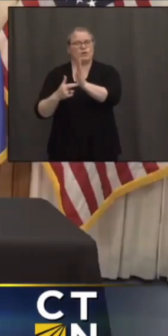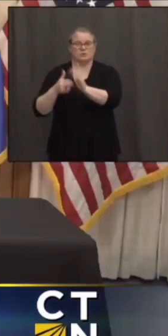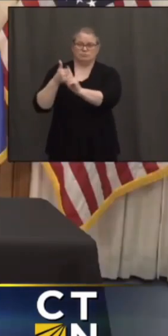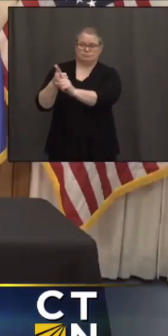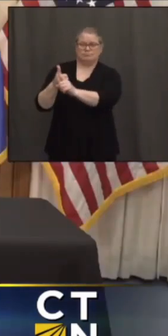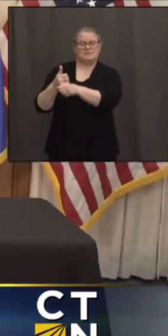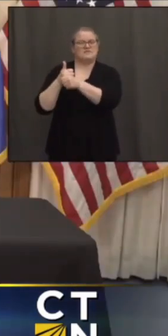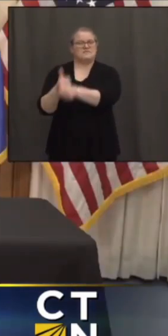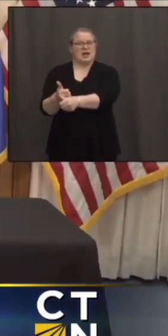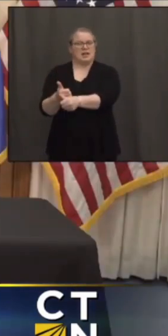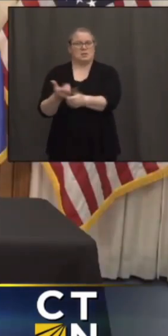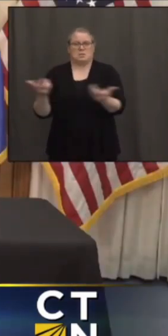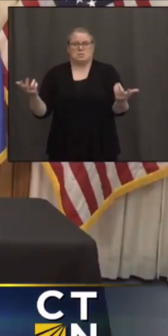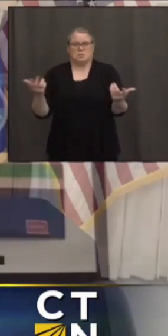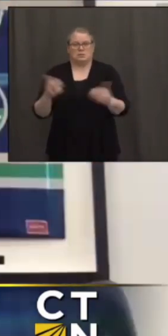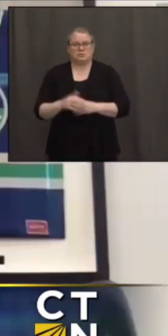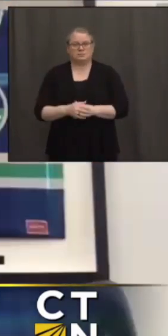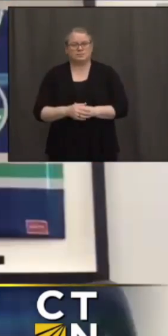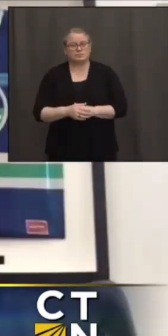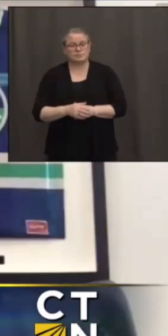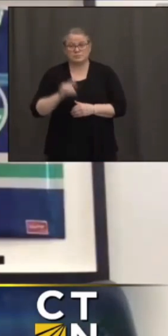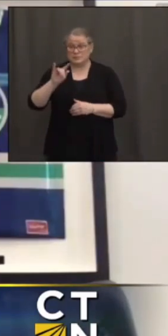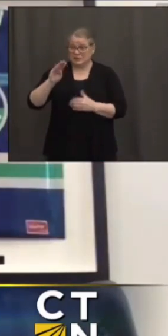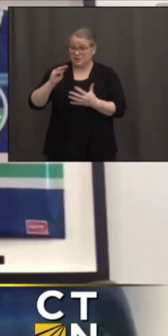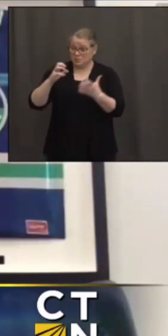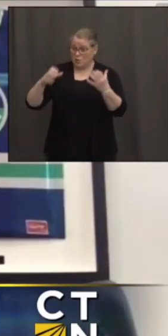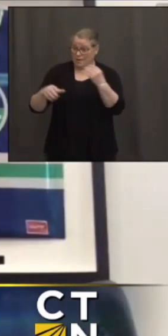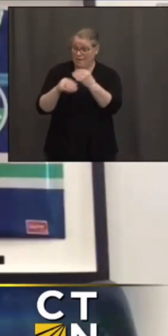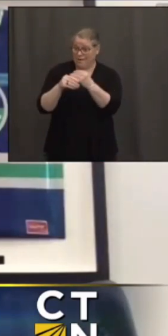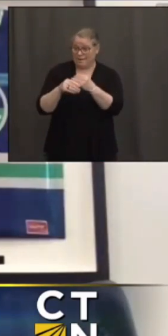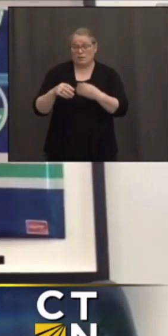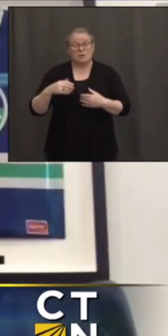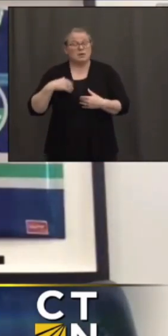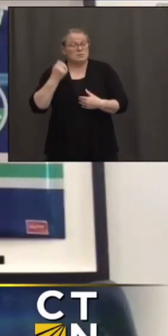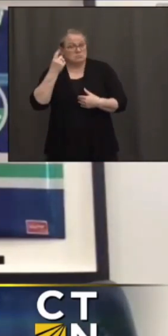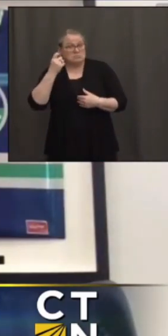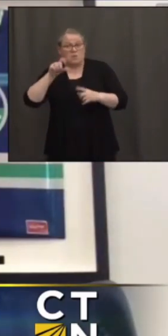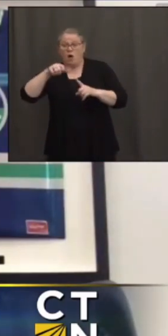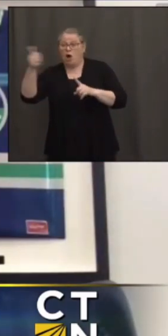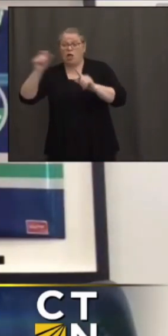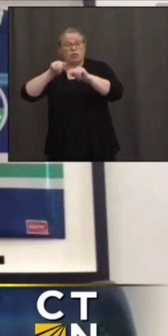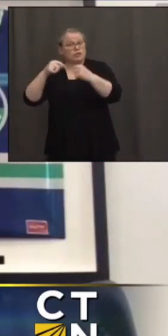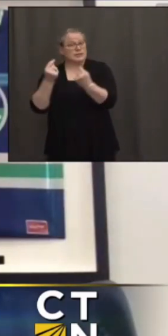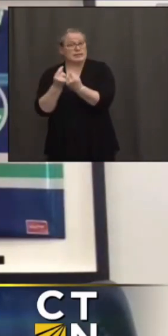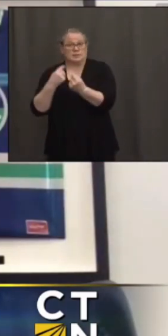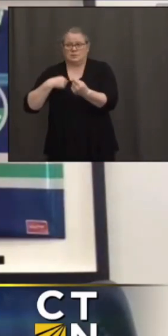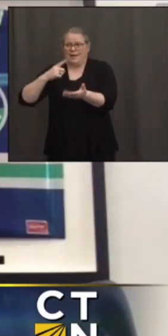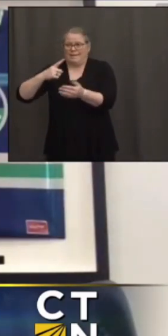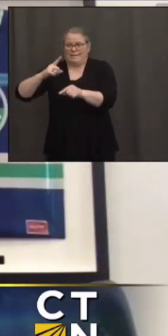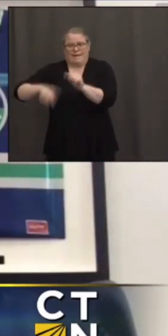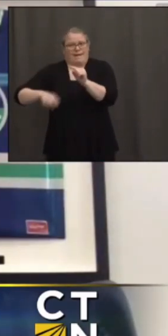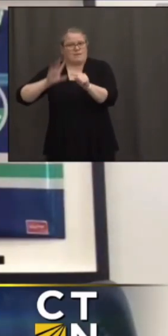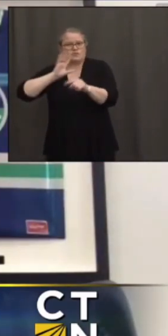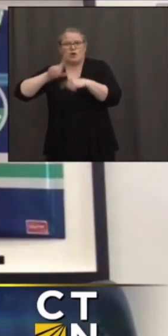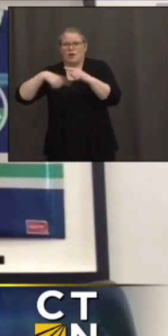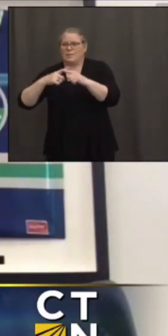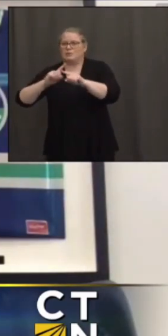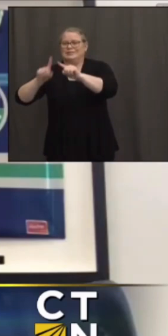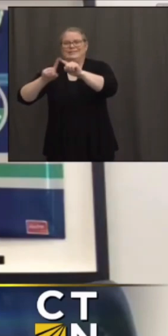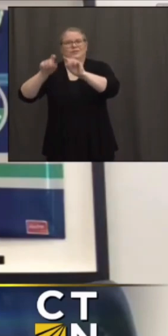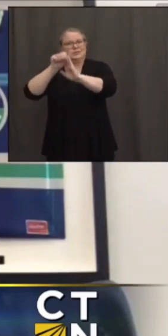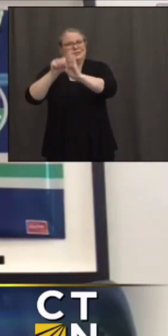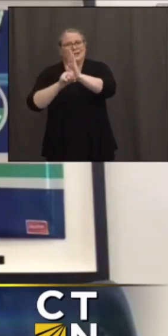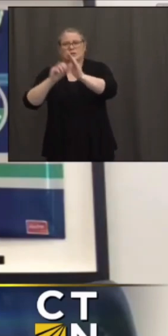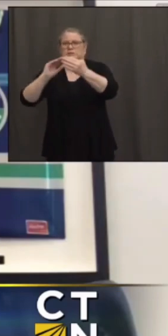that? Yeah, I mean, I can't speak for other teams and other in other cities and states, but I know a